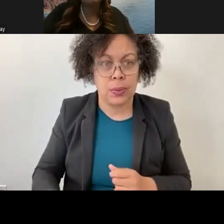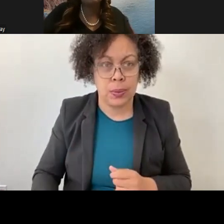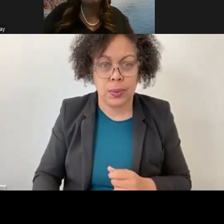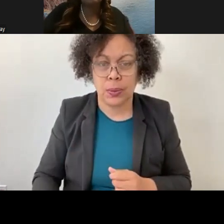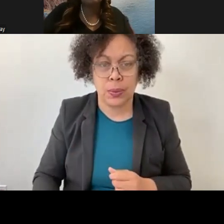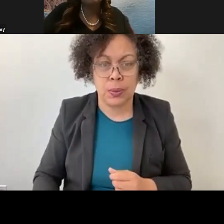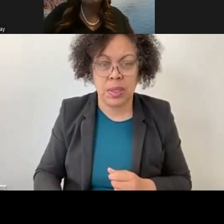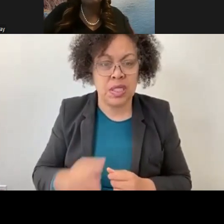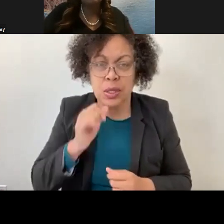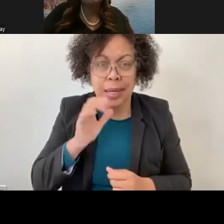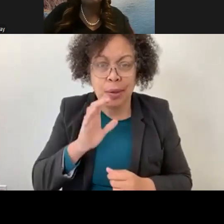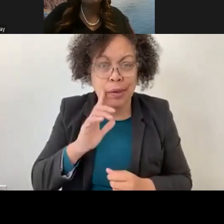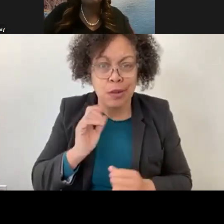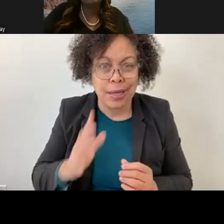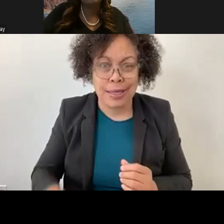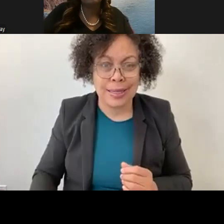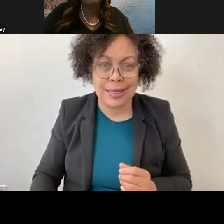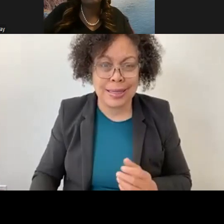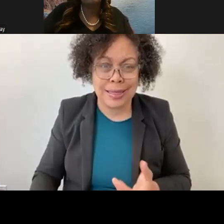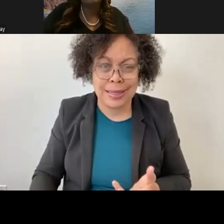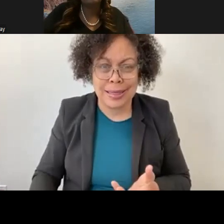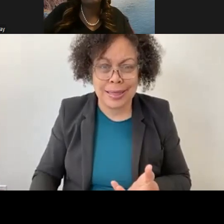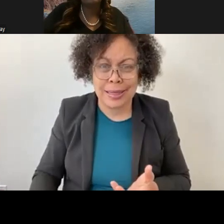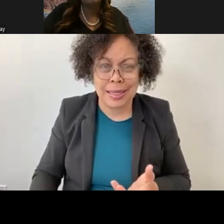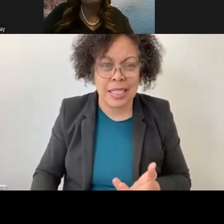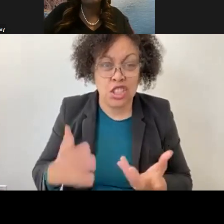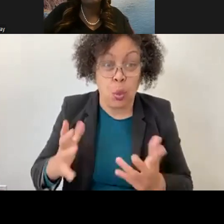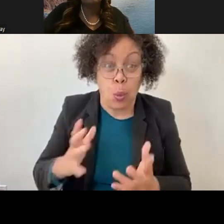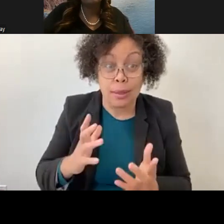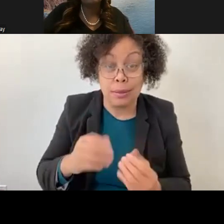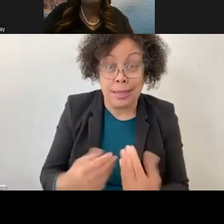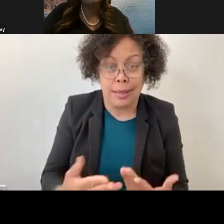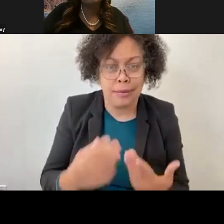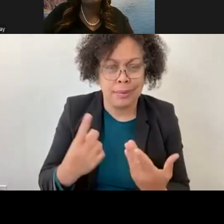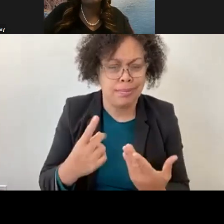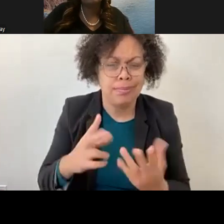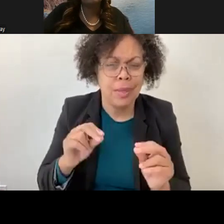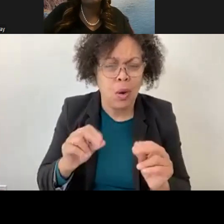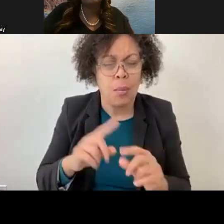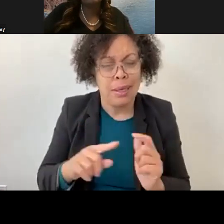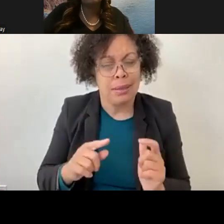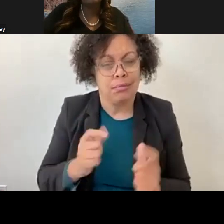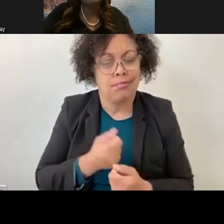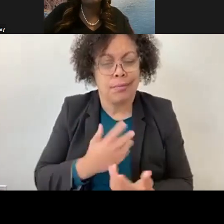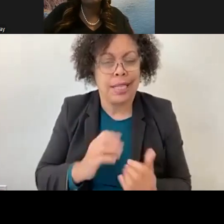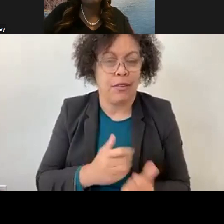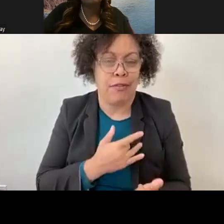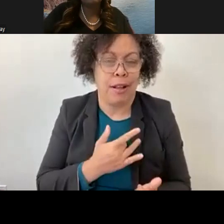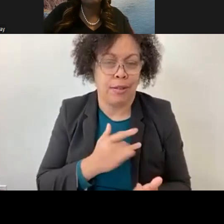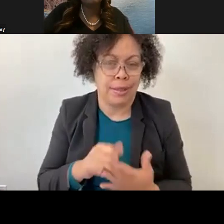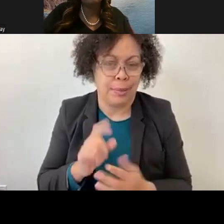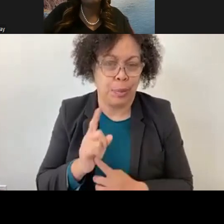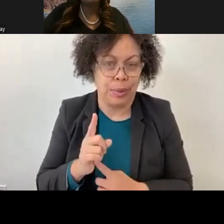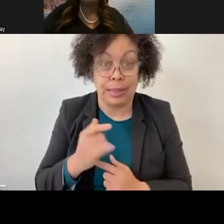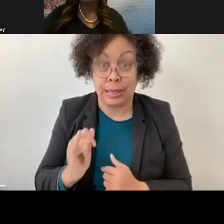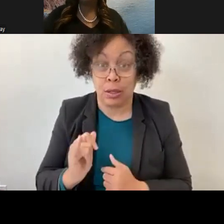wasn't looking for anything, she was just letting us know how she was feeling at that moment. But it was important to